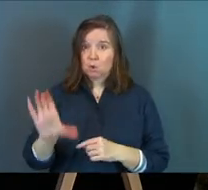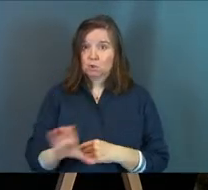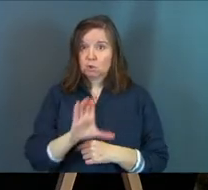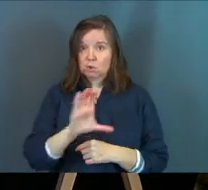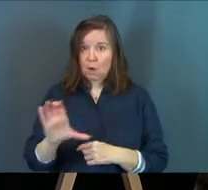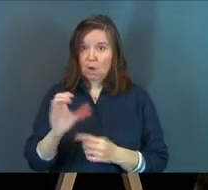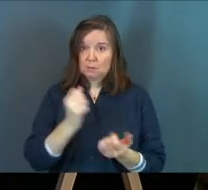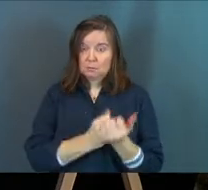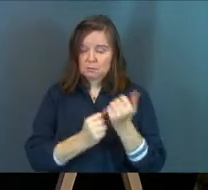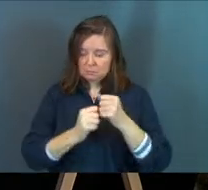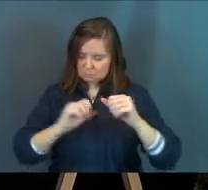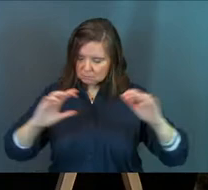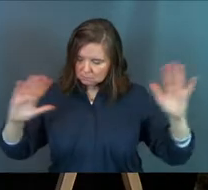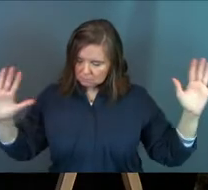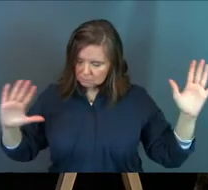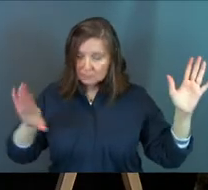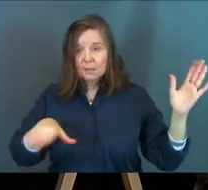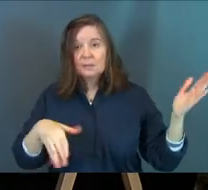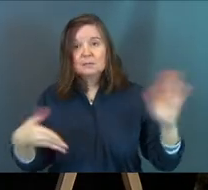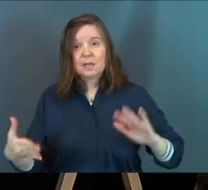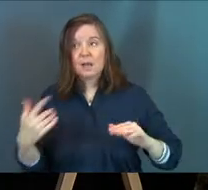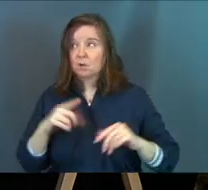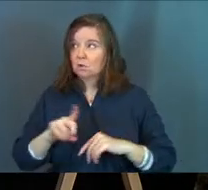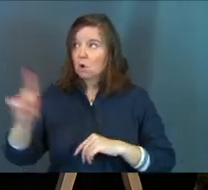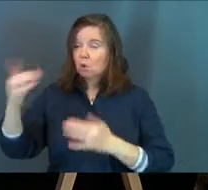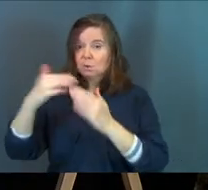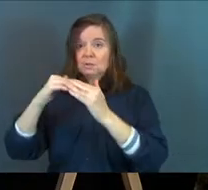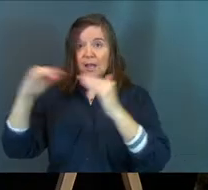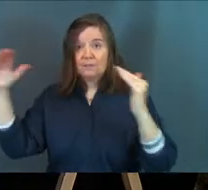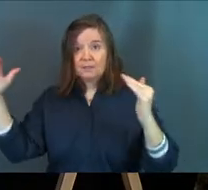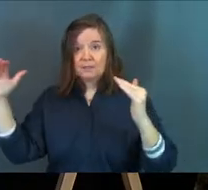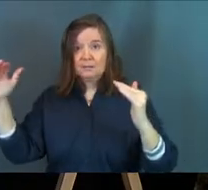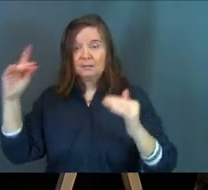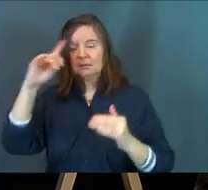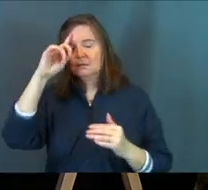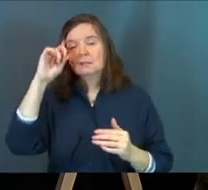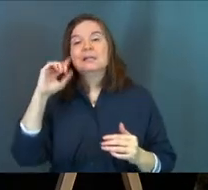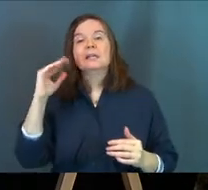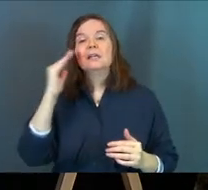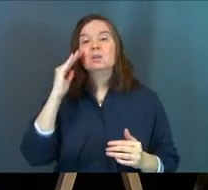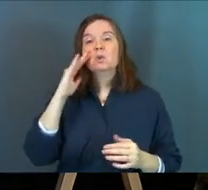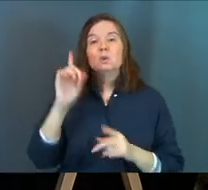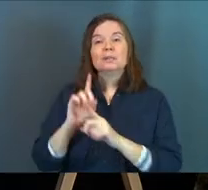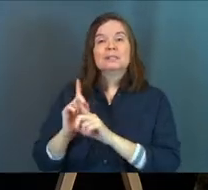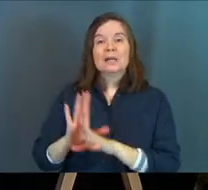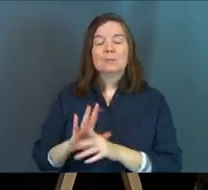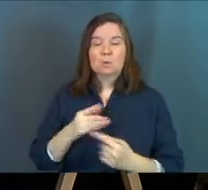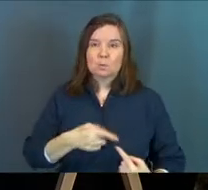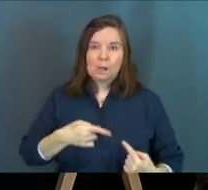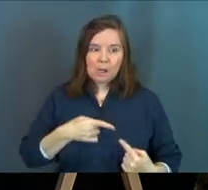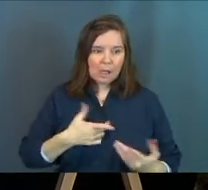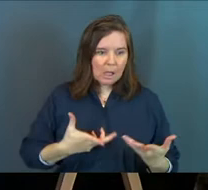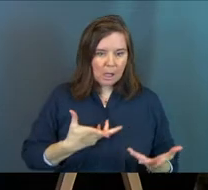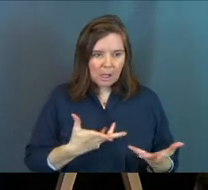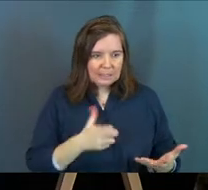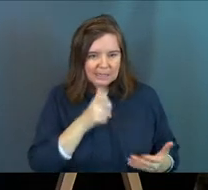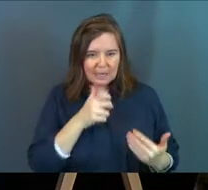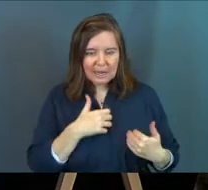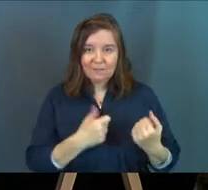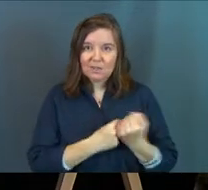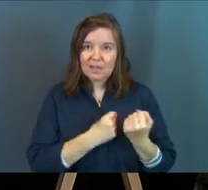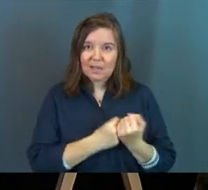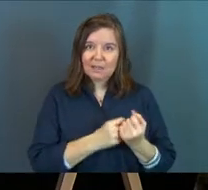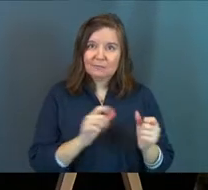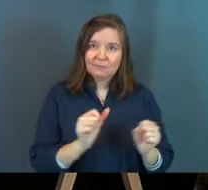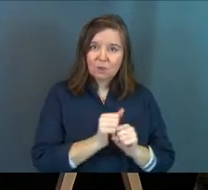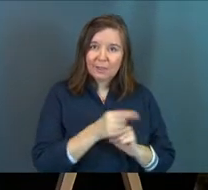he's about to die, he was about to go to heaven, you know, he ascended into heaven, he knew the disciples would struggle to not have their